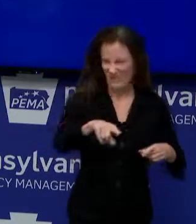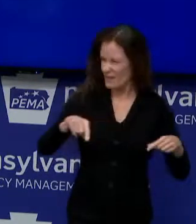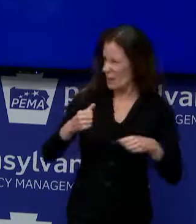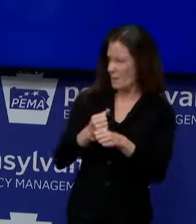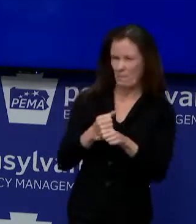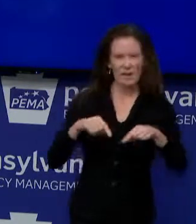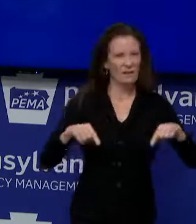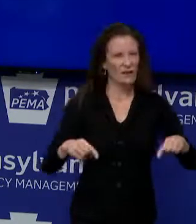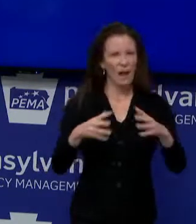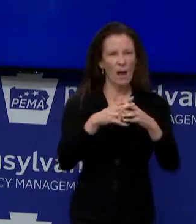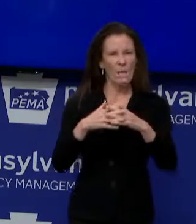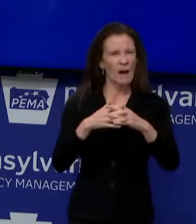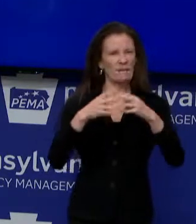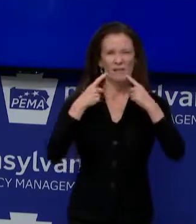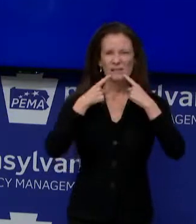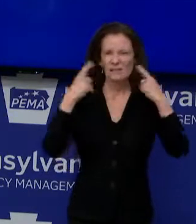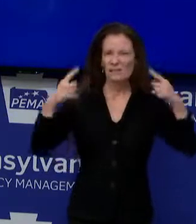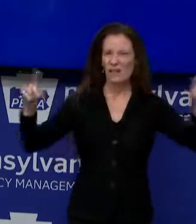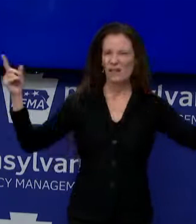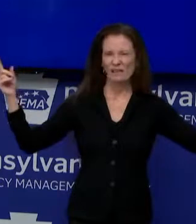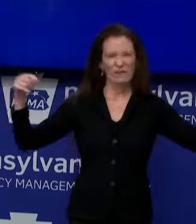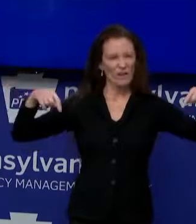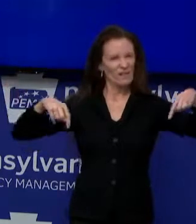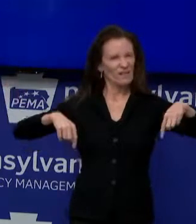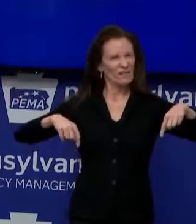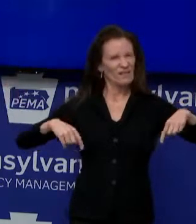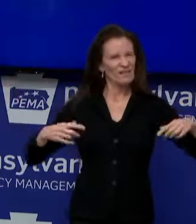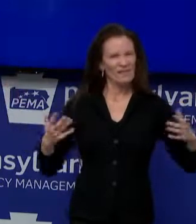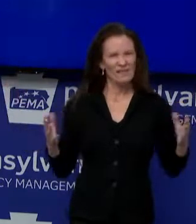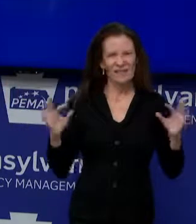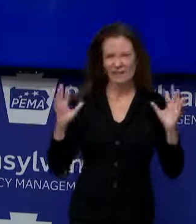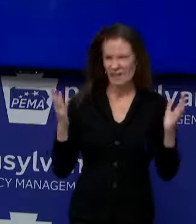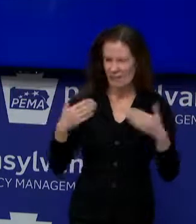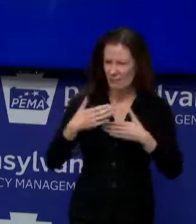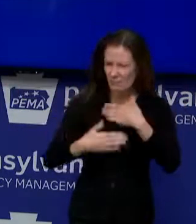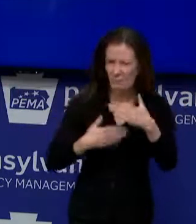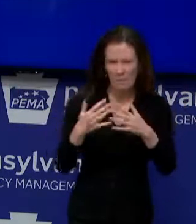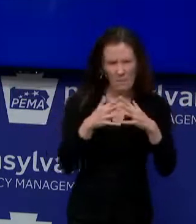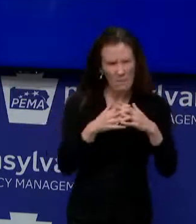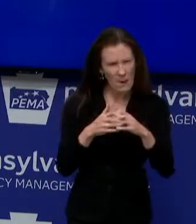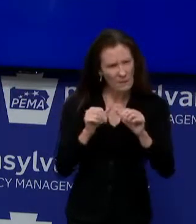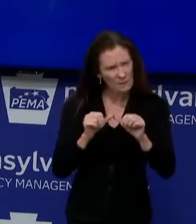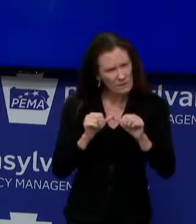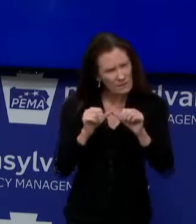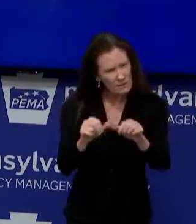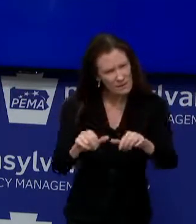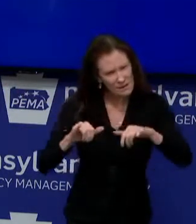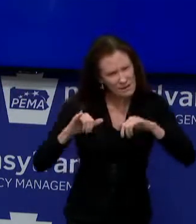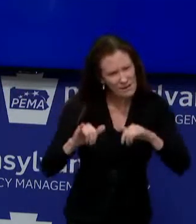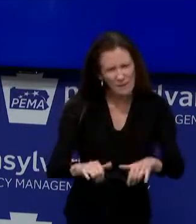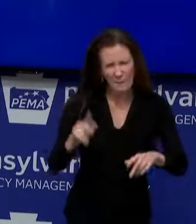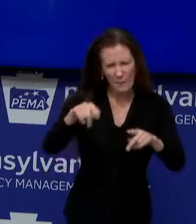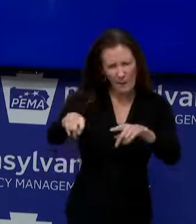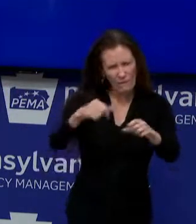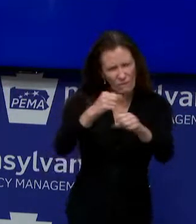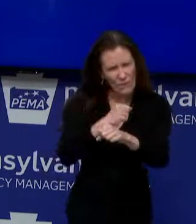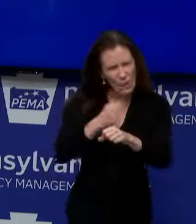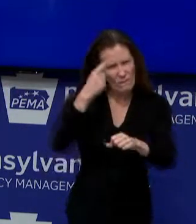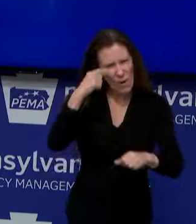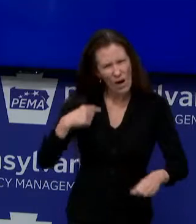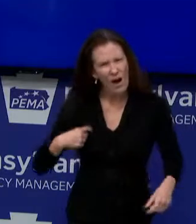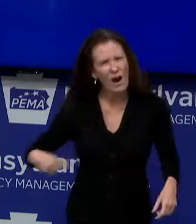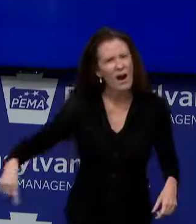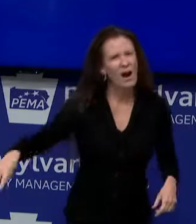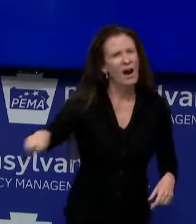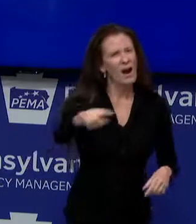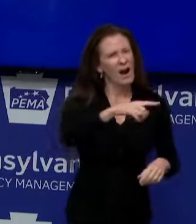to the unfinished work for which they who fought here have thus far so nobly advanced. That we here highly resolve that these